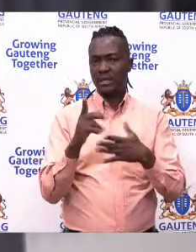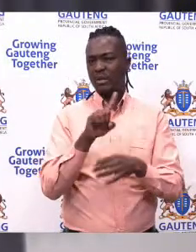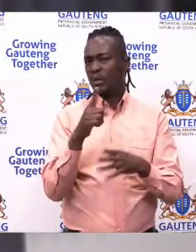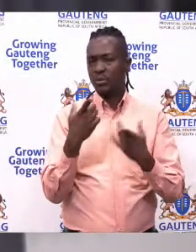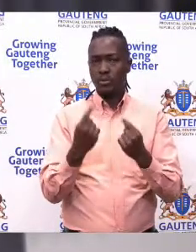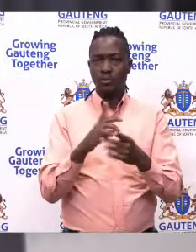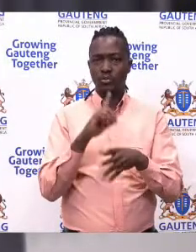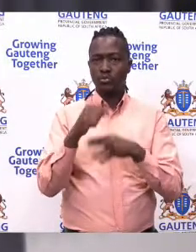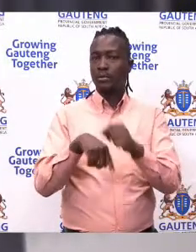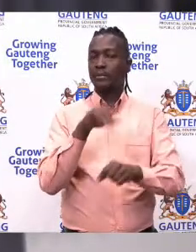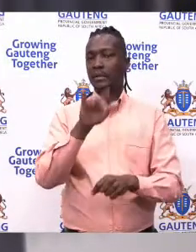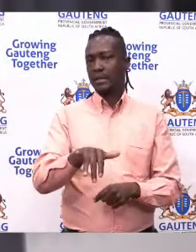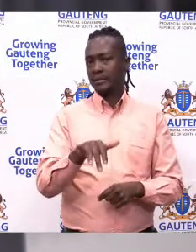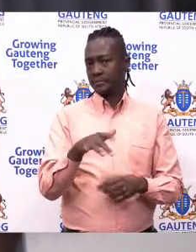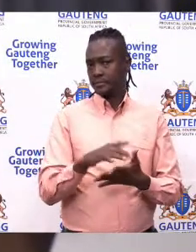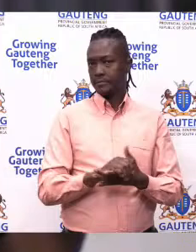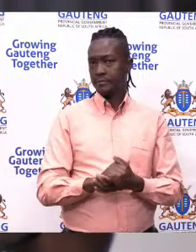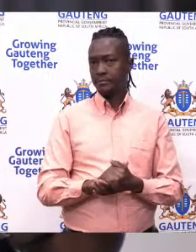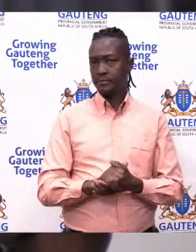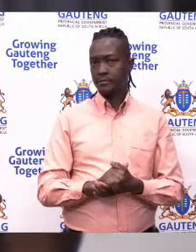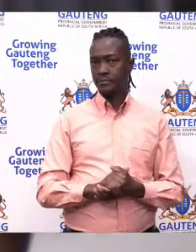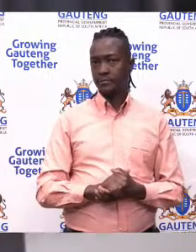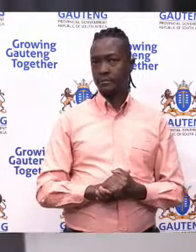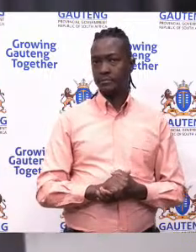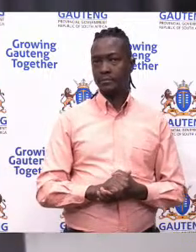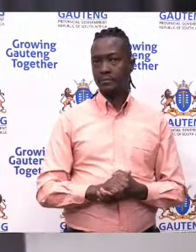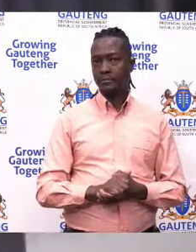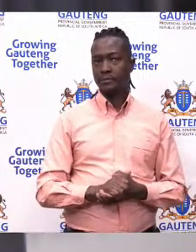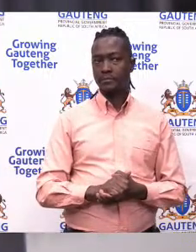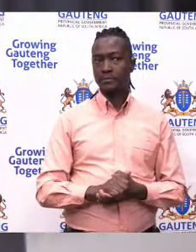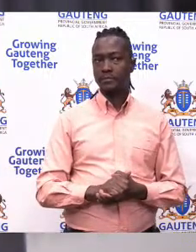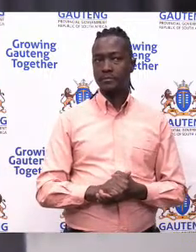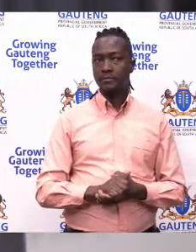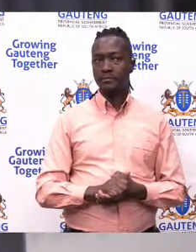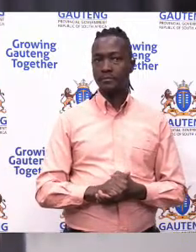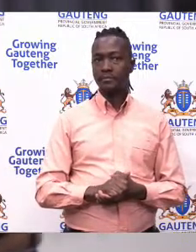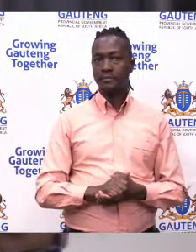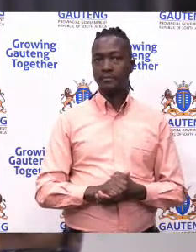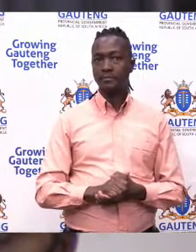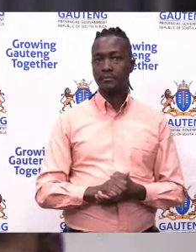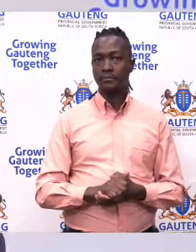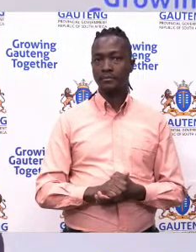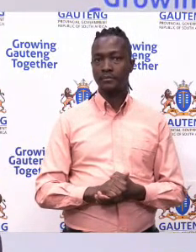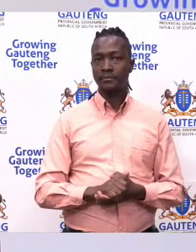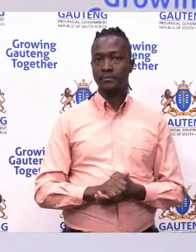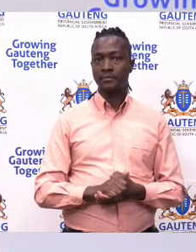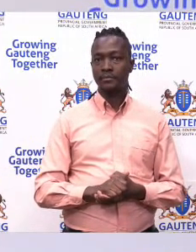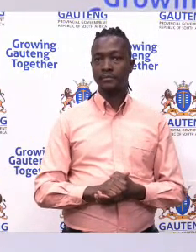to do about it? Thanks.